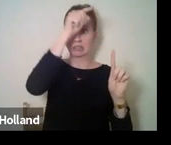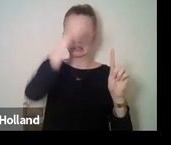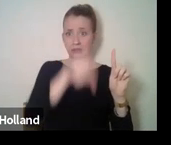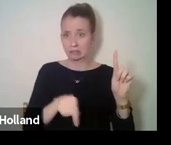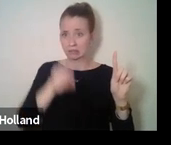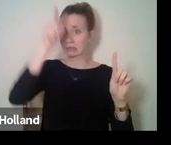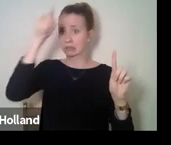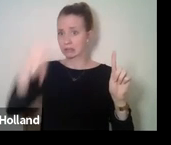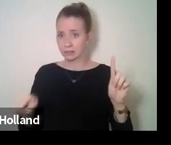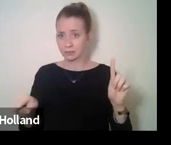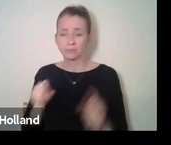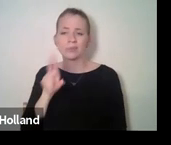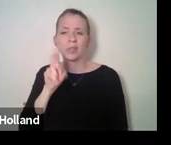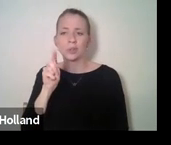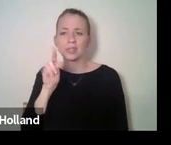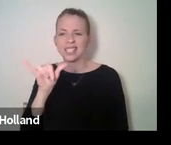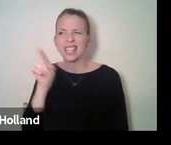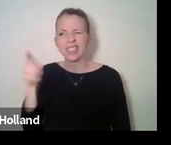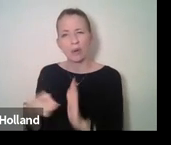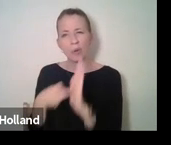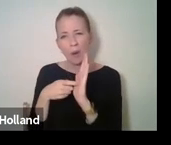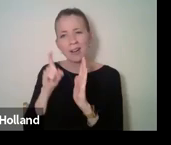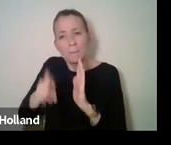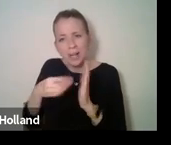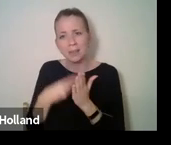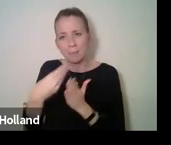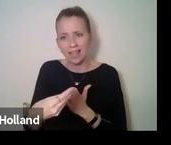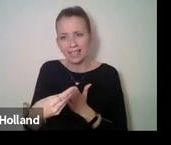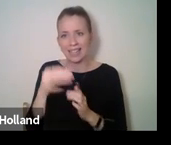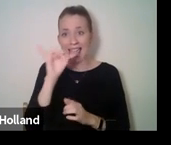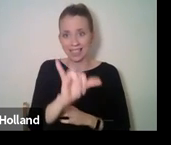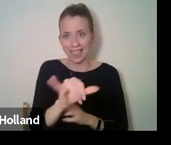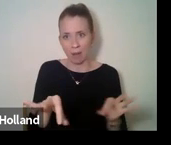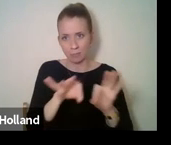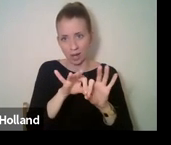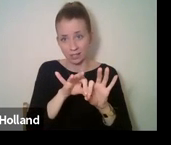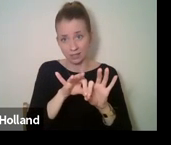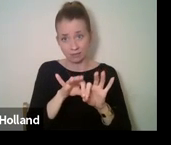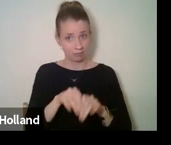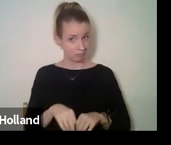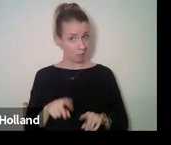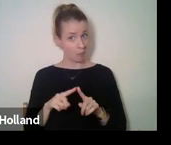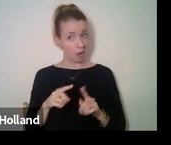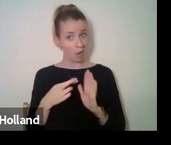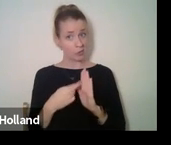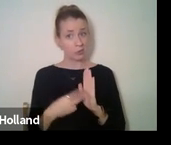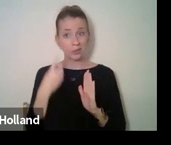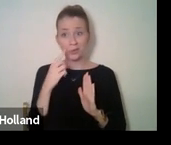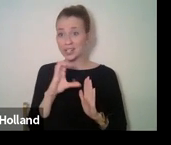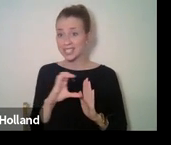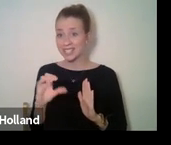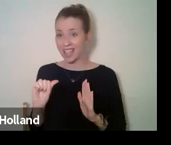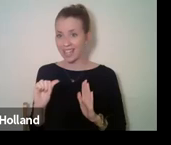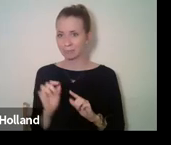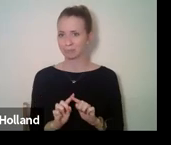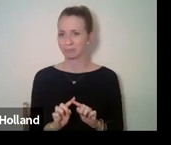required to purchase electricity at the market rate. The rules for a CCA program are different,